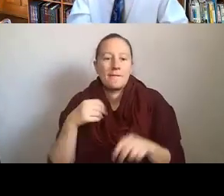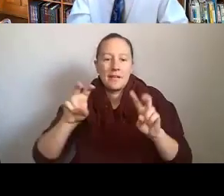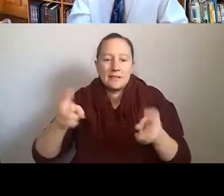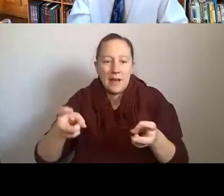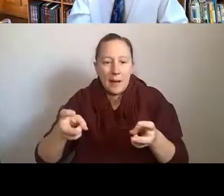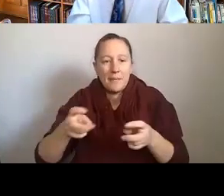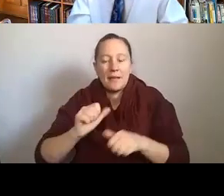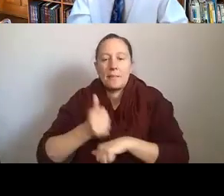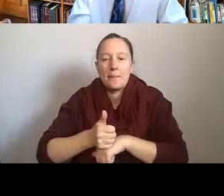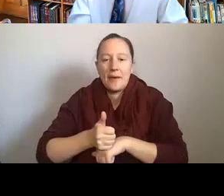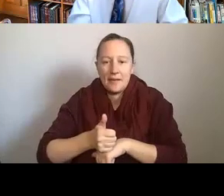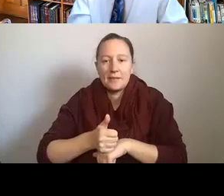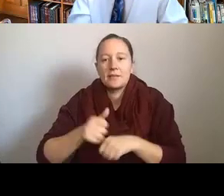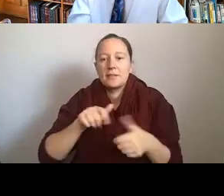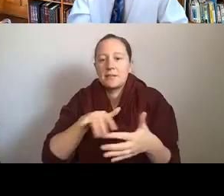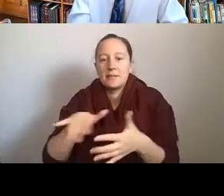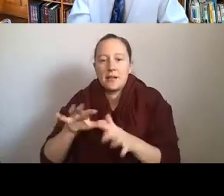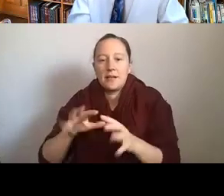sections.